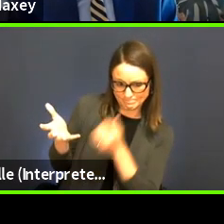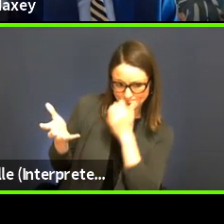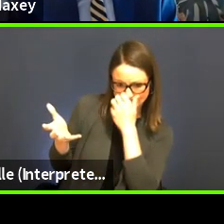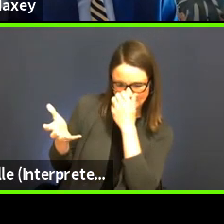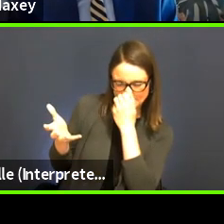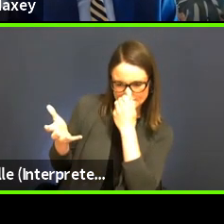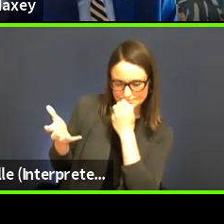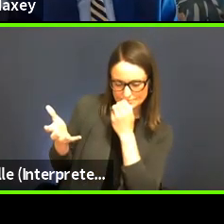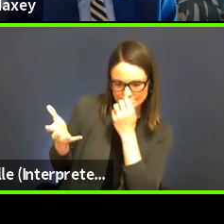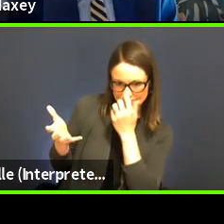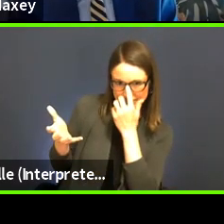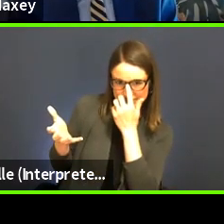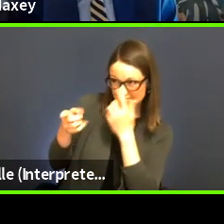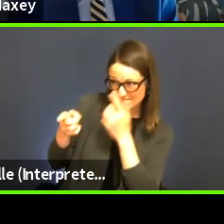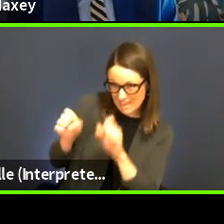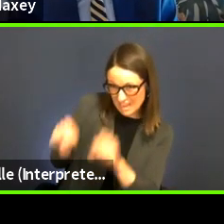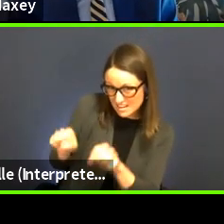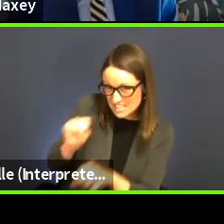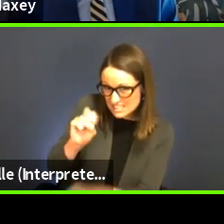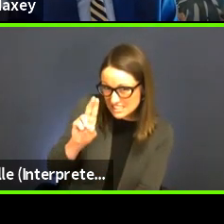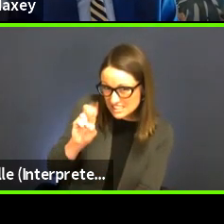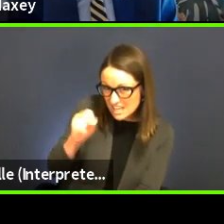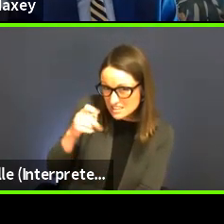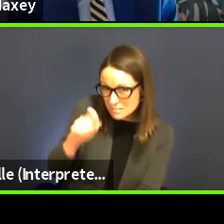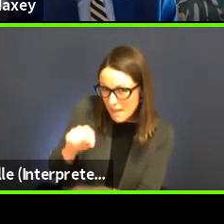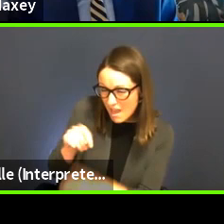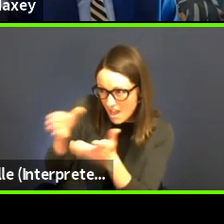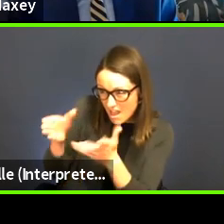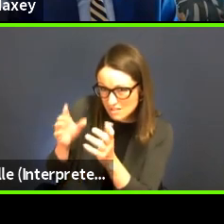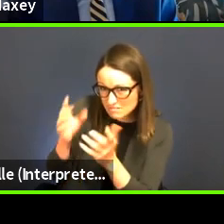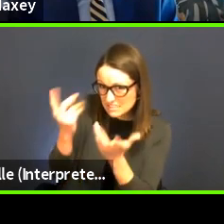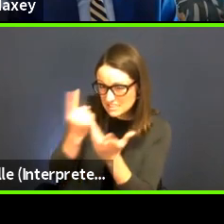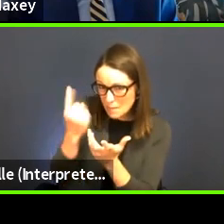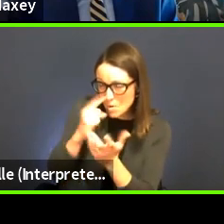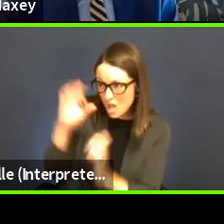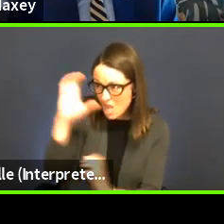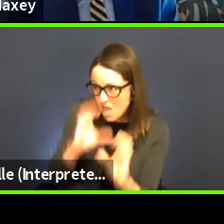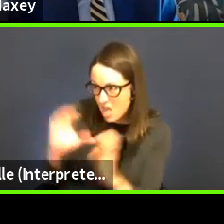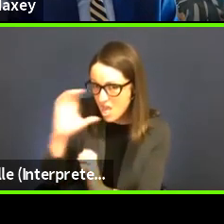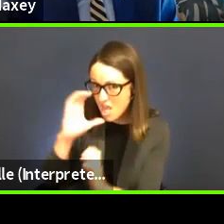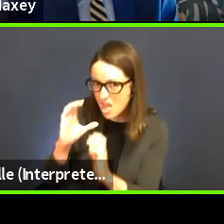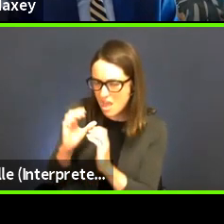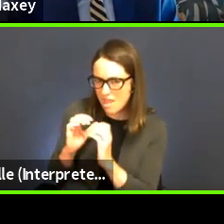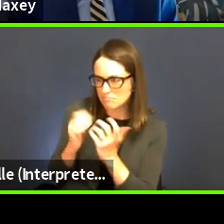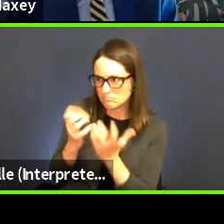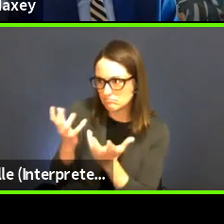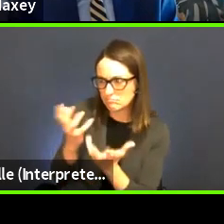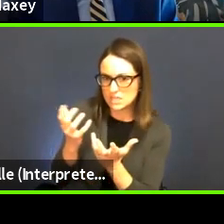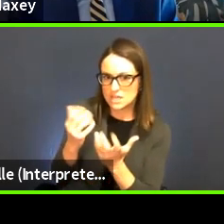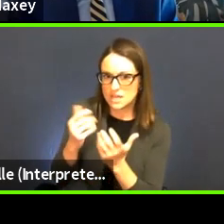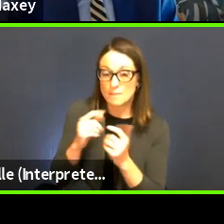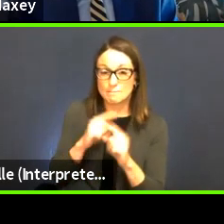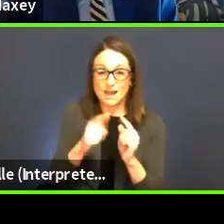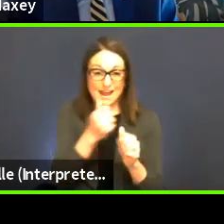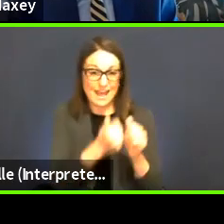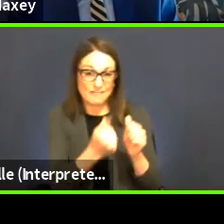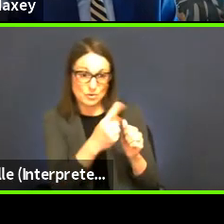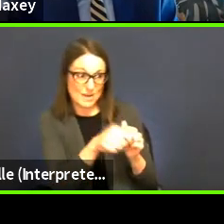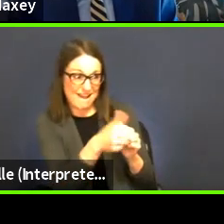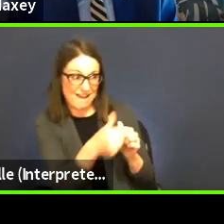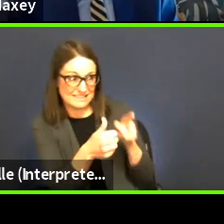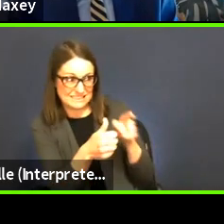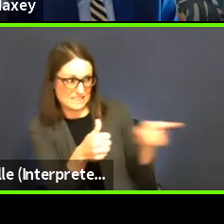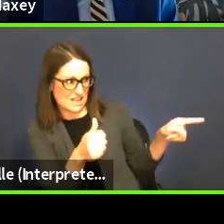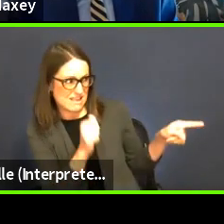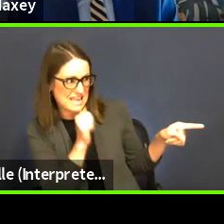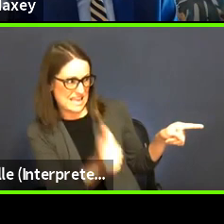person that they're looking for, and then how do they treat everyone that isn't as they're getting them away from the situation.